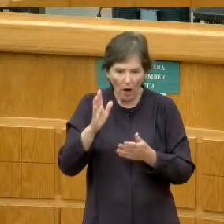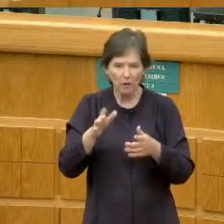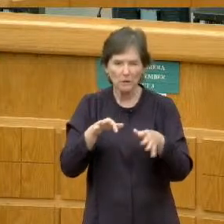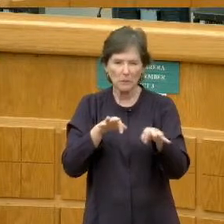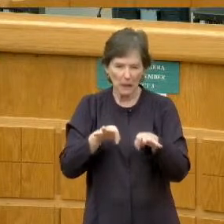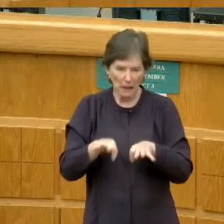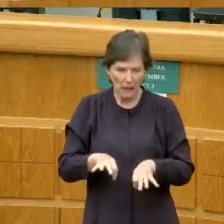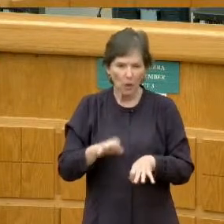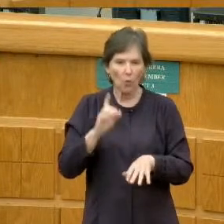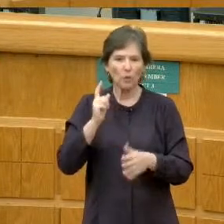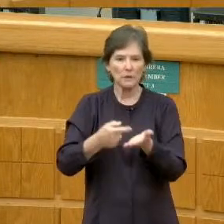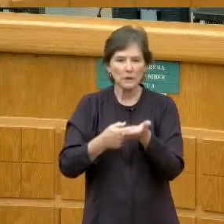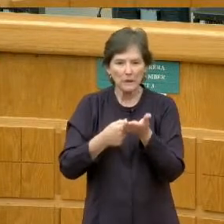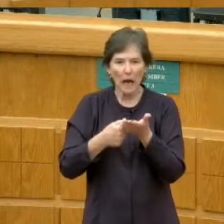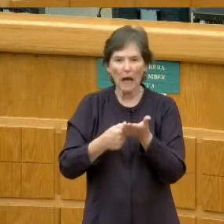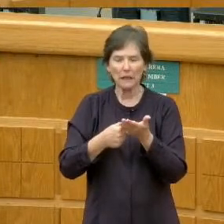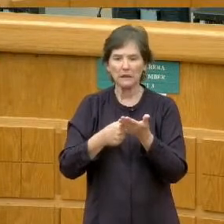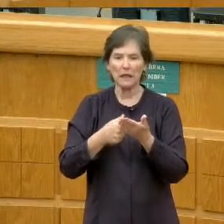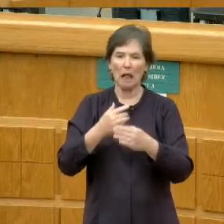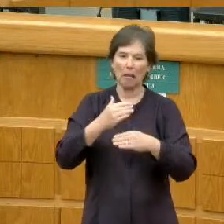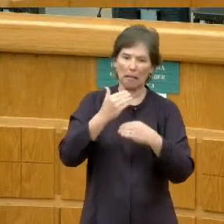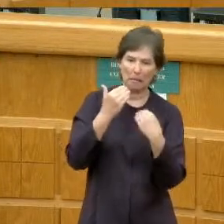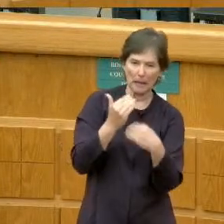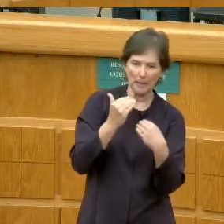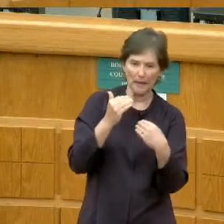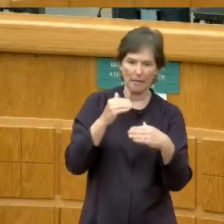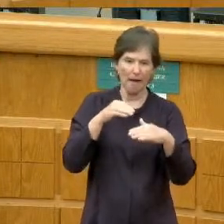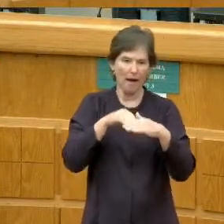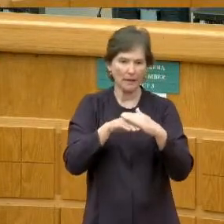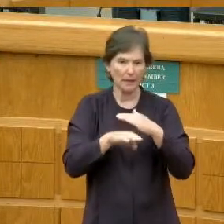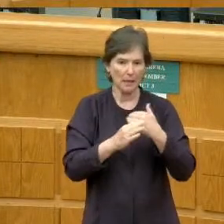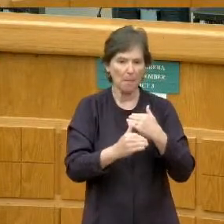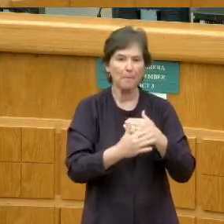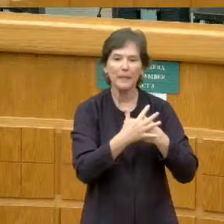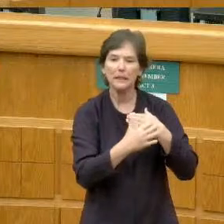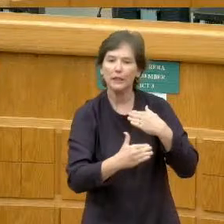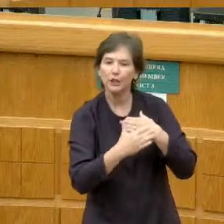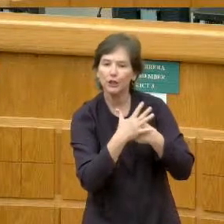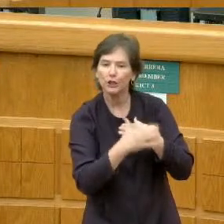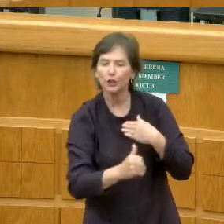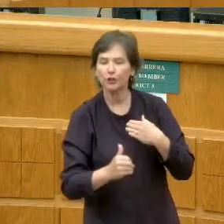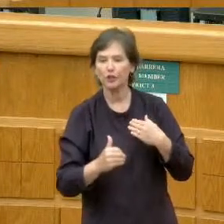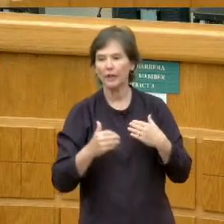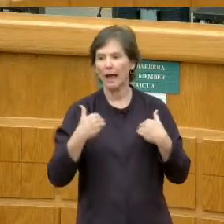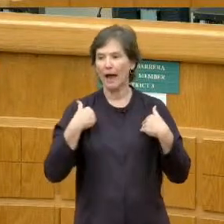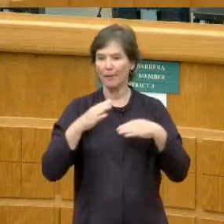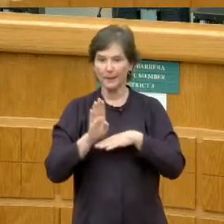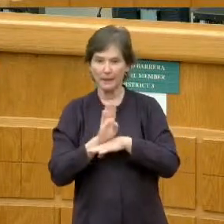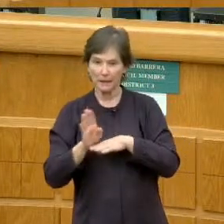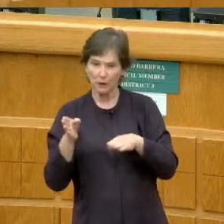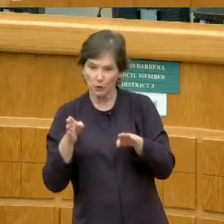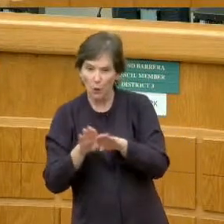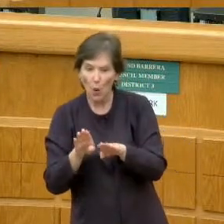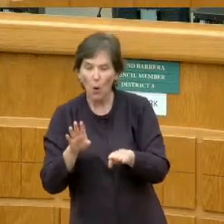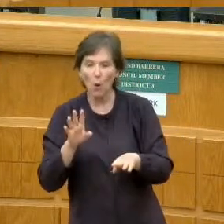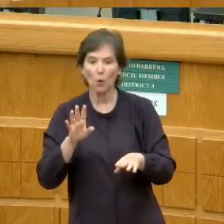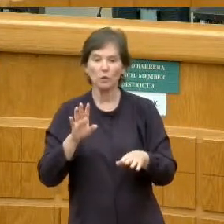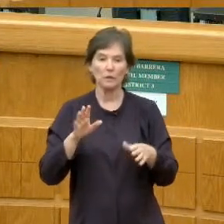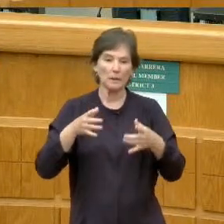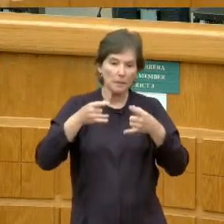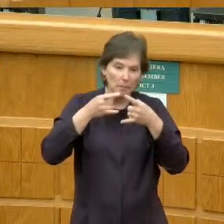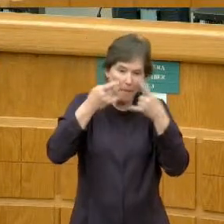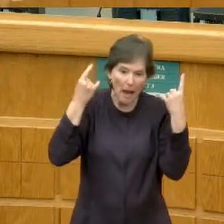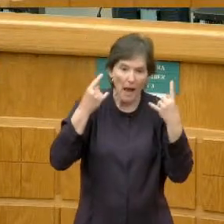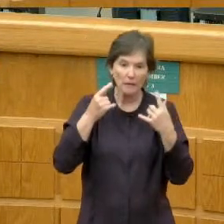keeping the bars closed and encouraging face masks, social distancing. Is that going to help us get below that 200 number? That's the question that we're